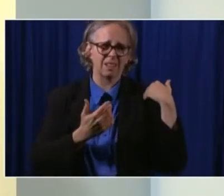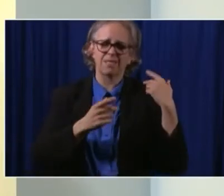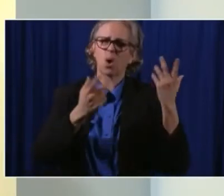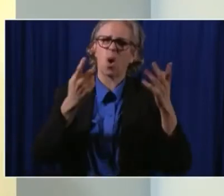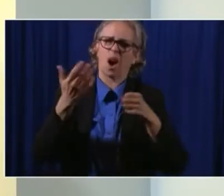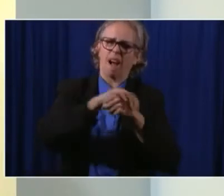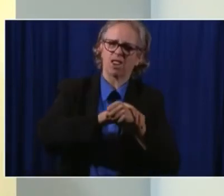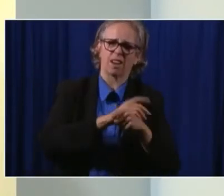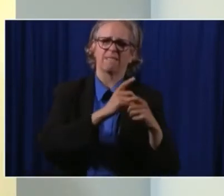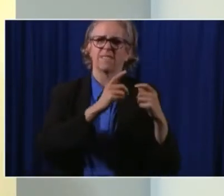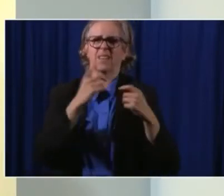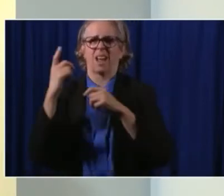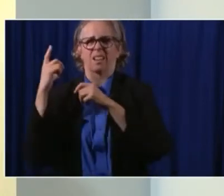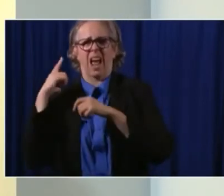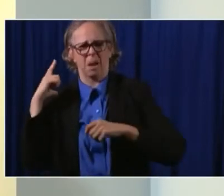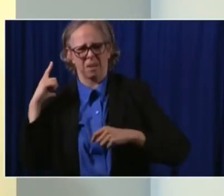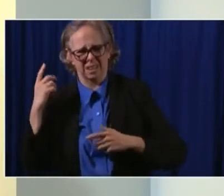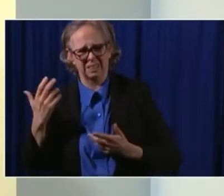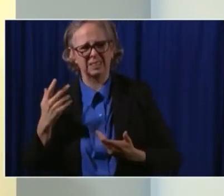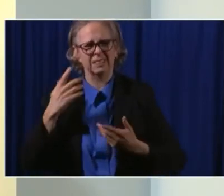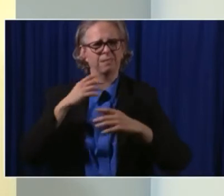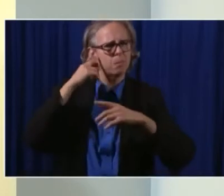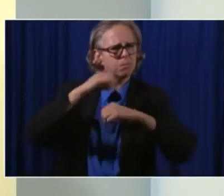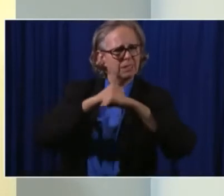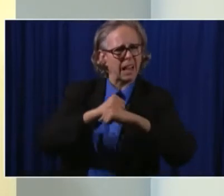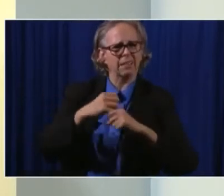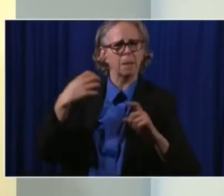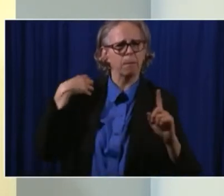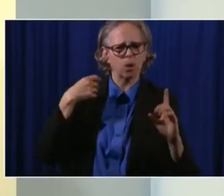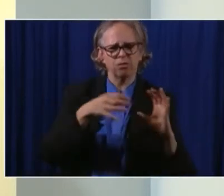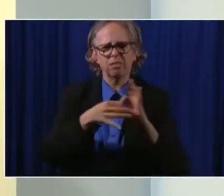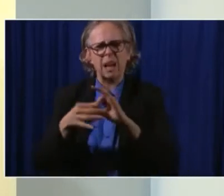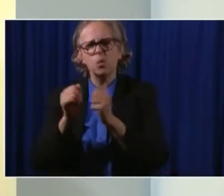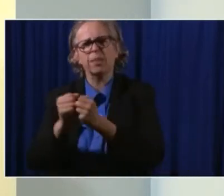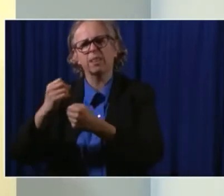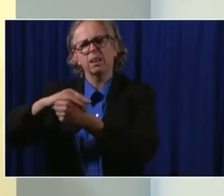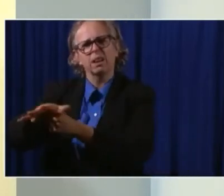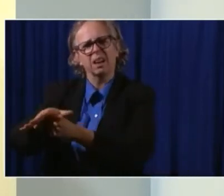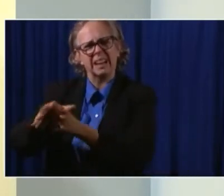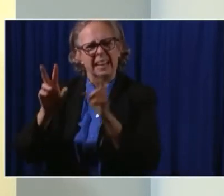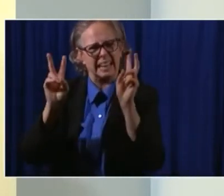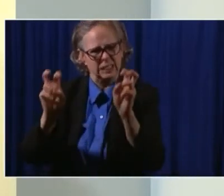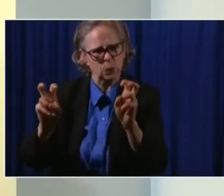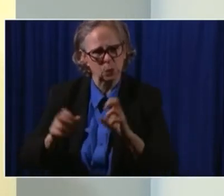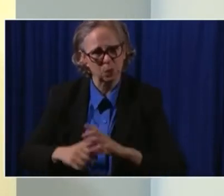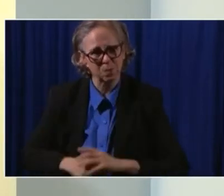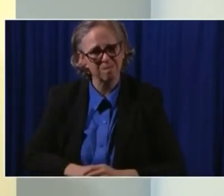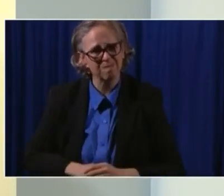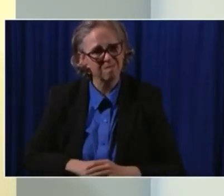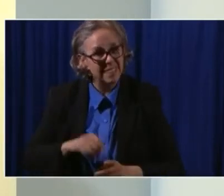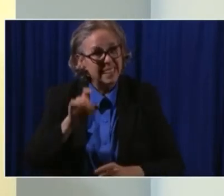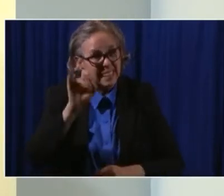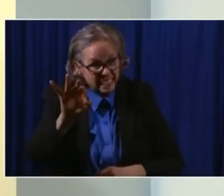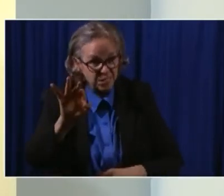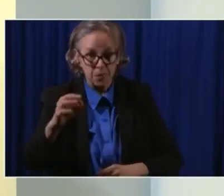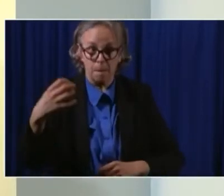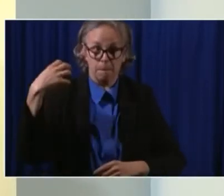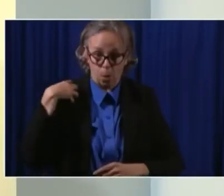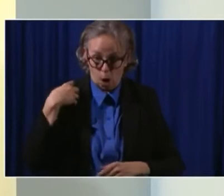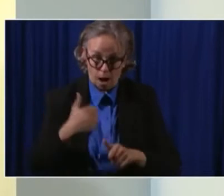associated with the spread of coronavirus. And this is important so long as they are following the appropriate safety